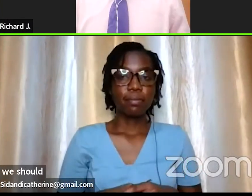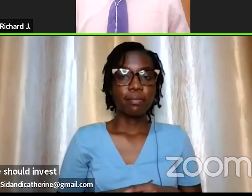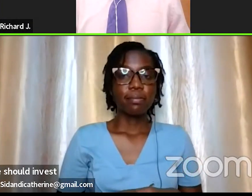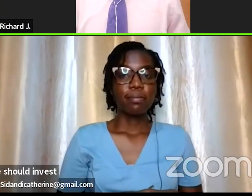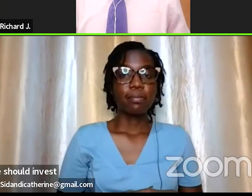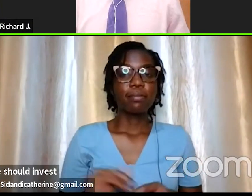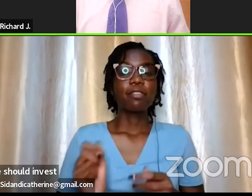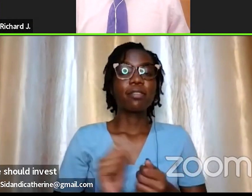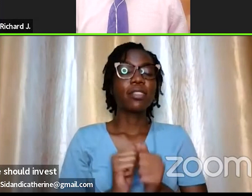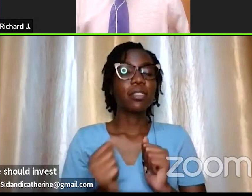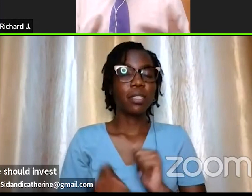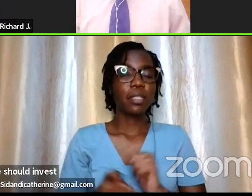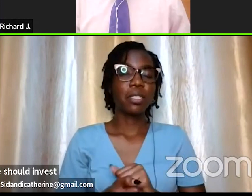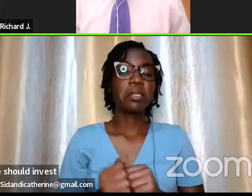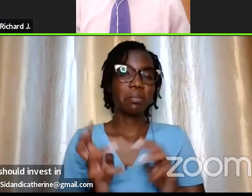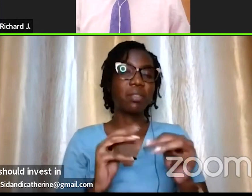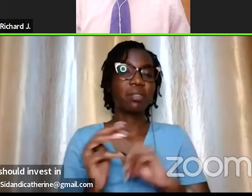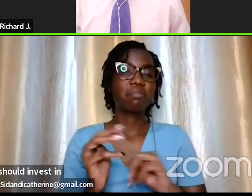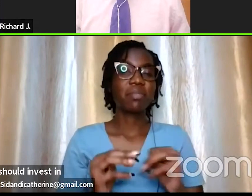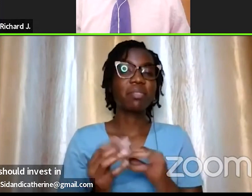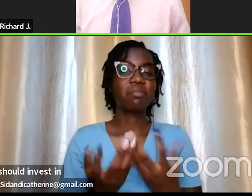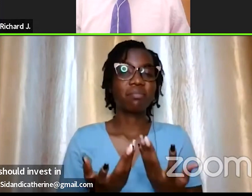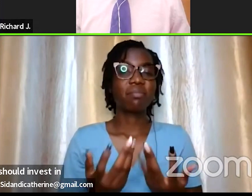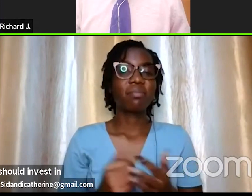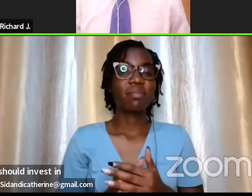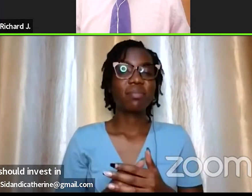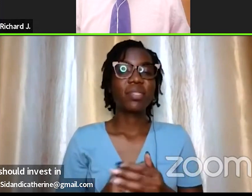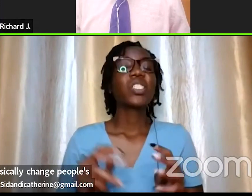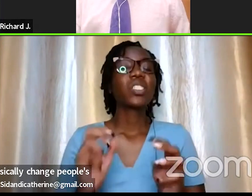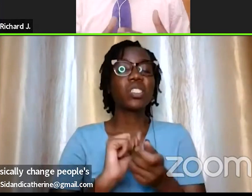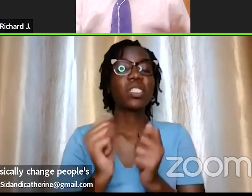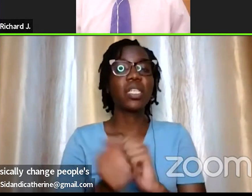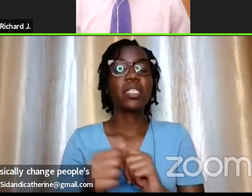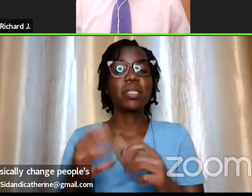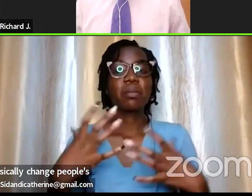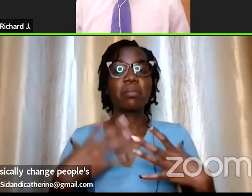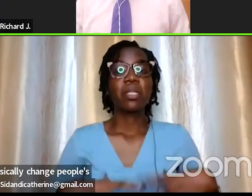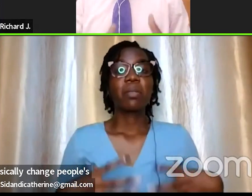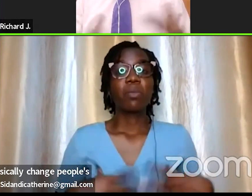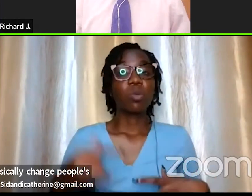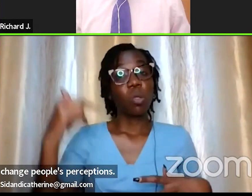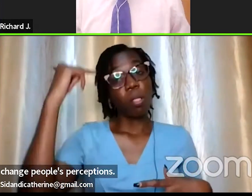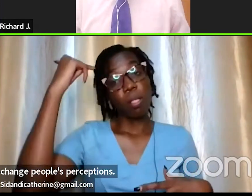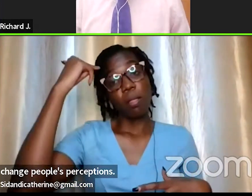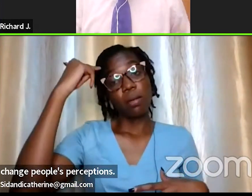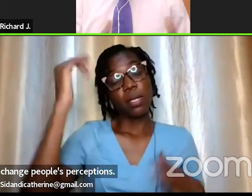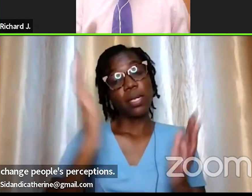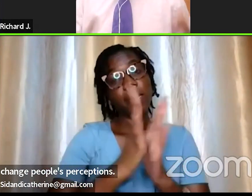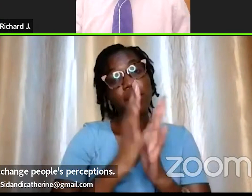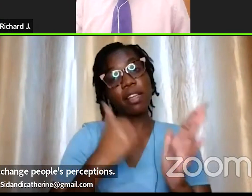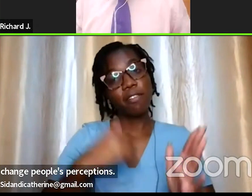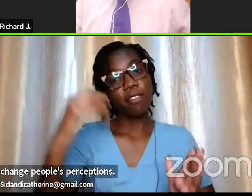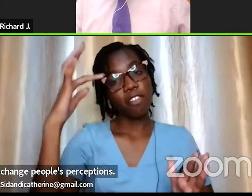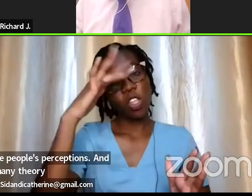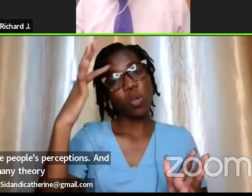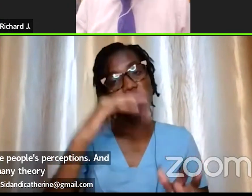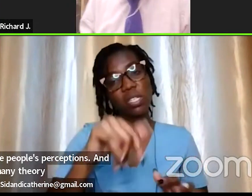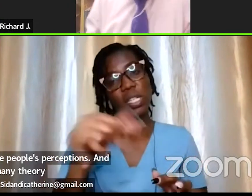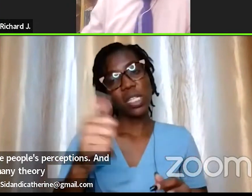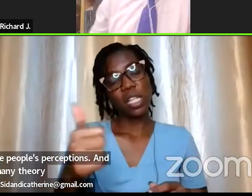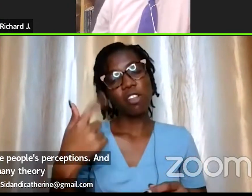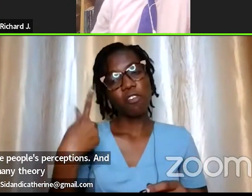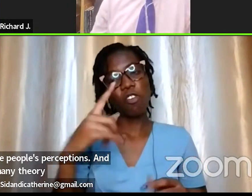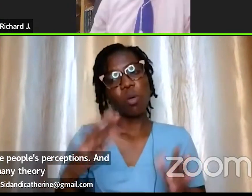change management, basically. Change people's perceptions. And there are so many theories, there are so many schools of thought on how to change people.